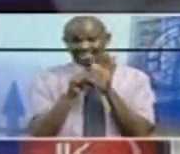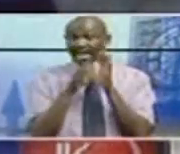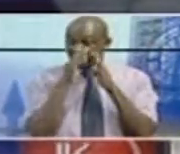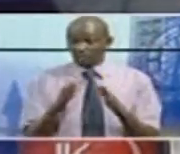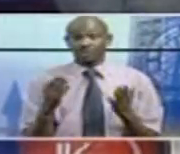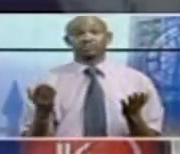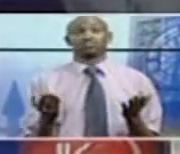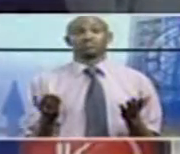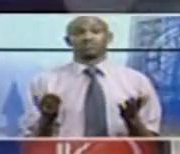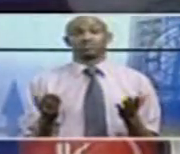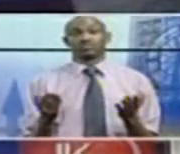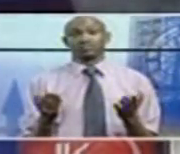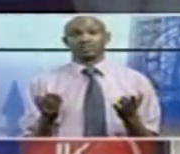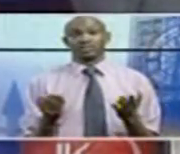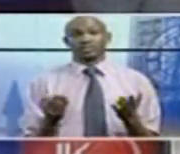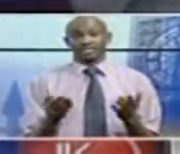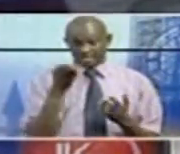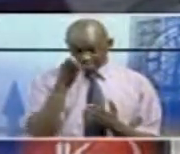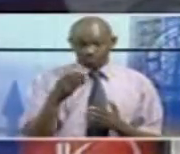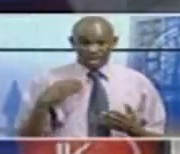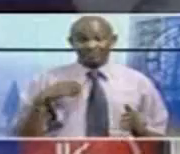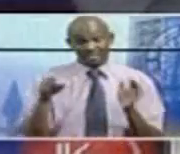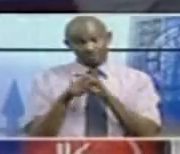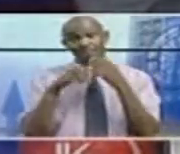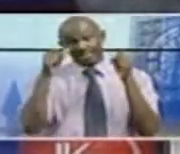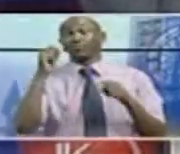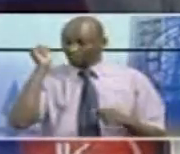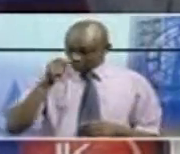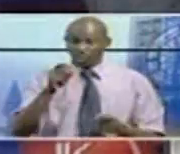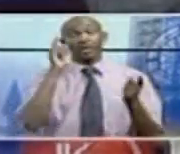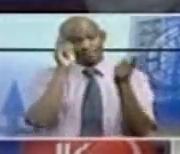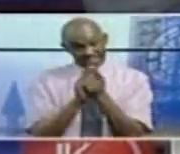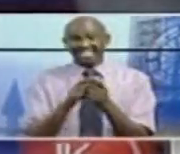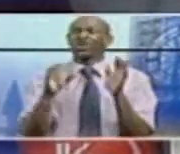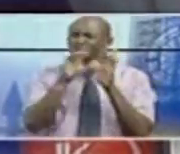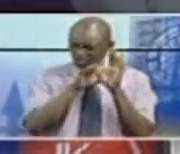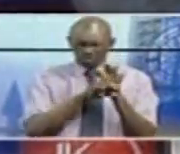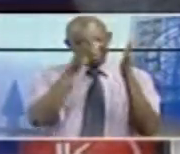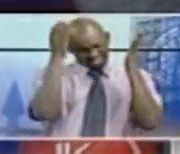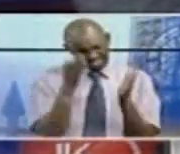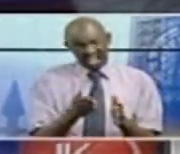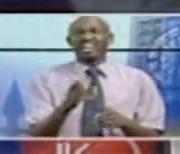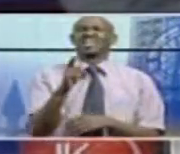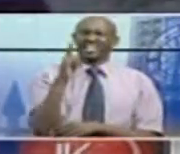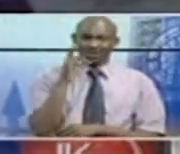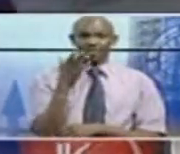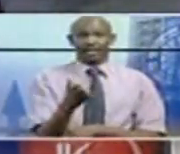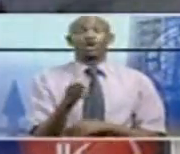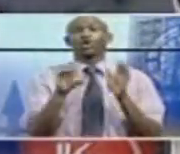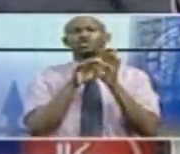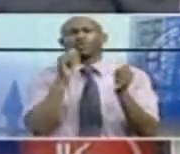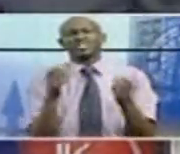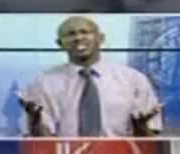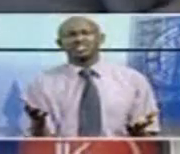the current residence of the deputy president. We shall. It is constitutional. It is legal. Which part of the constitution